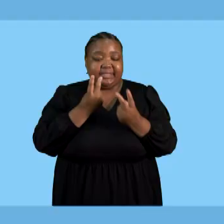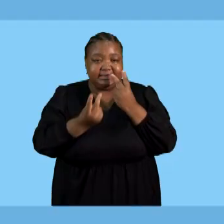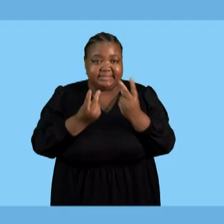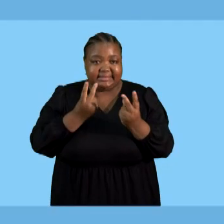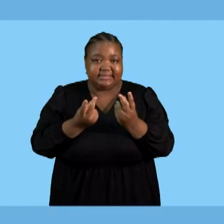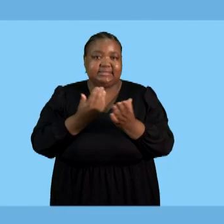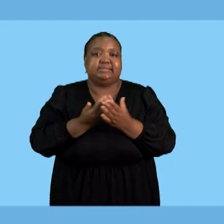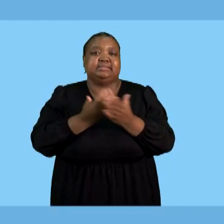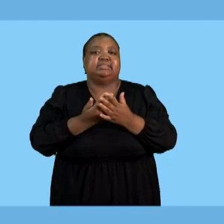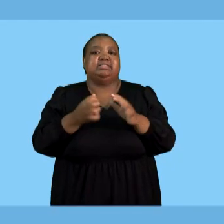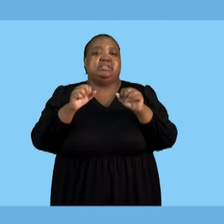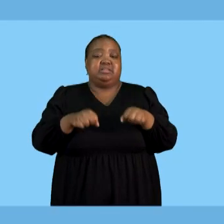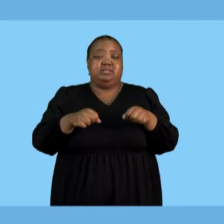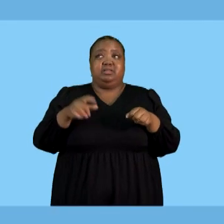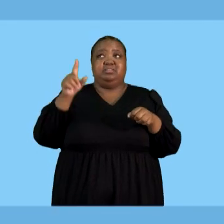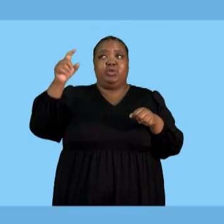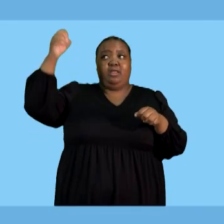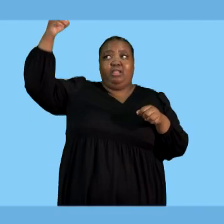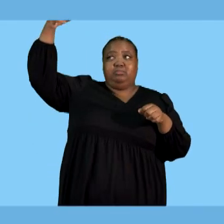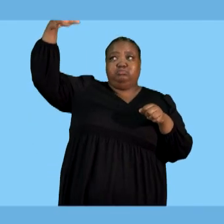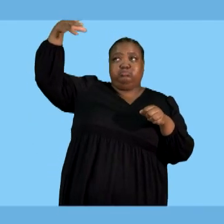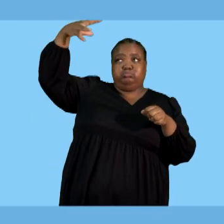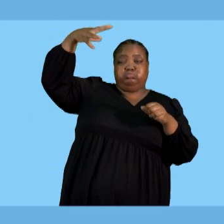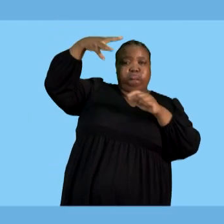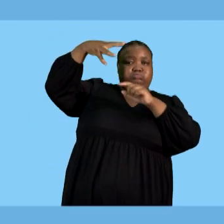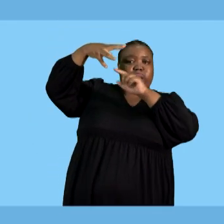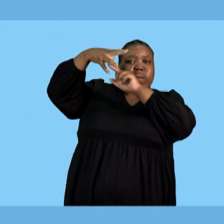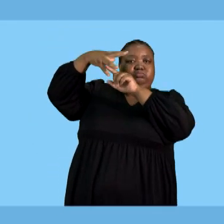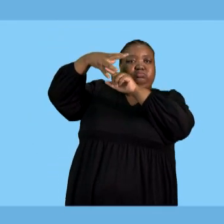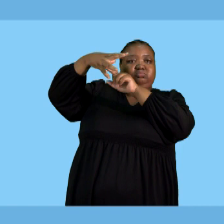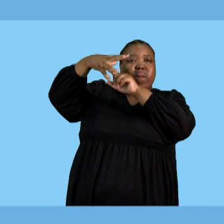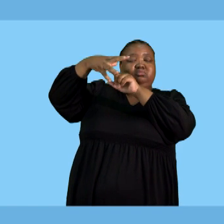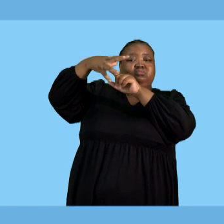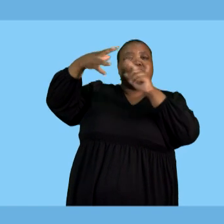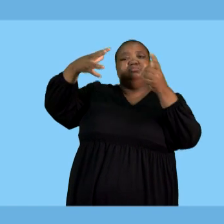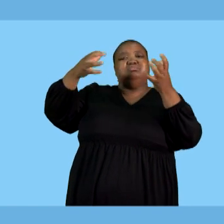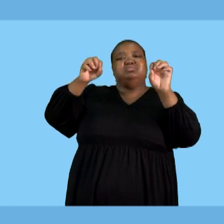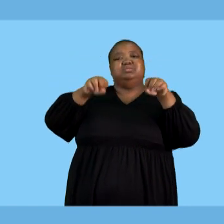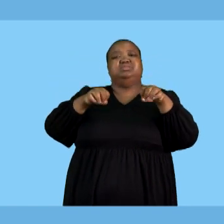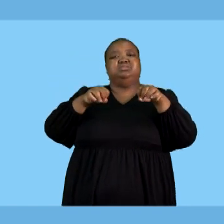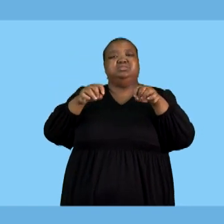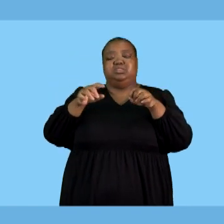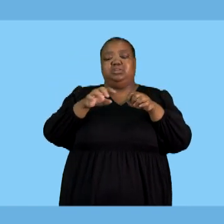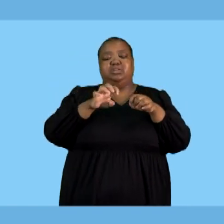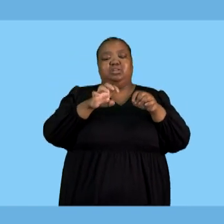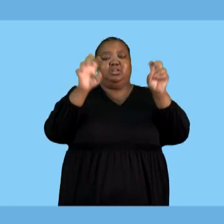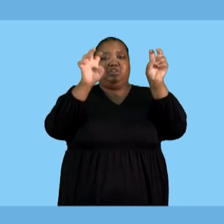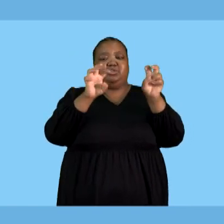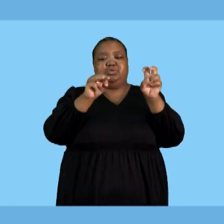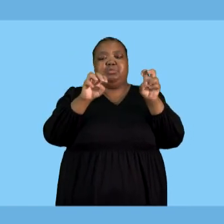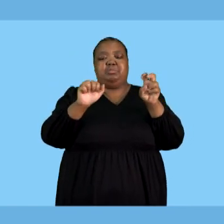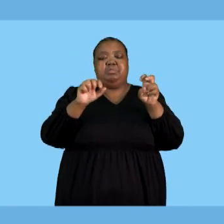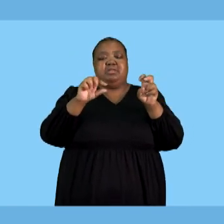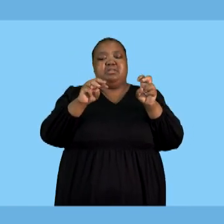that particular object. As we can see, the light coming from the sun being the luminous object, light coming in a form of electromagnetic